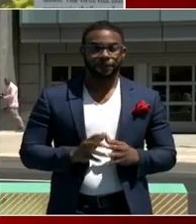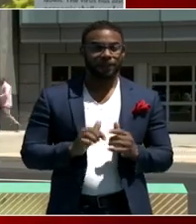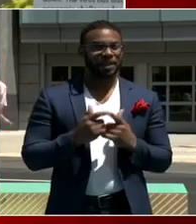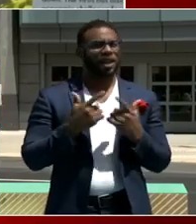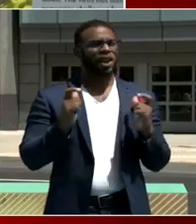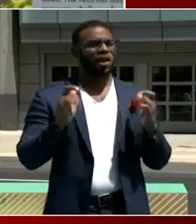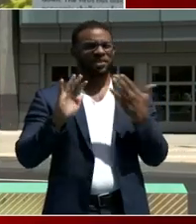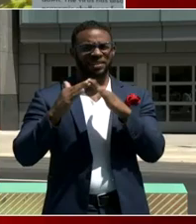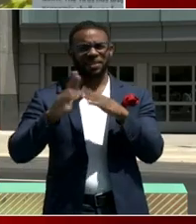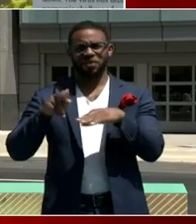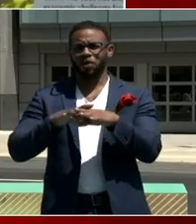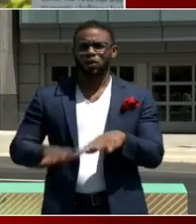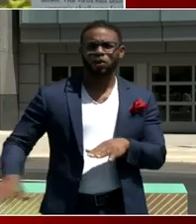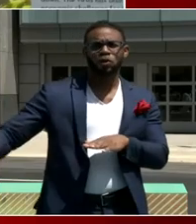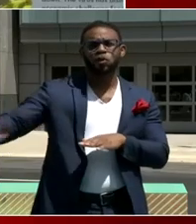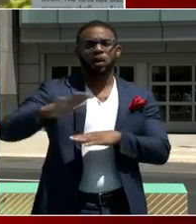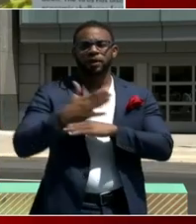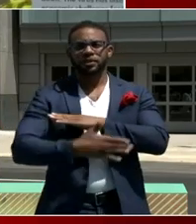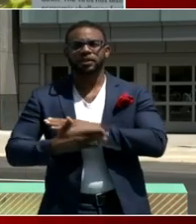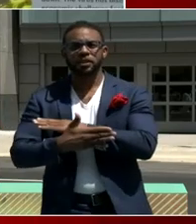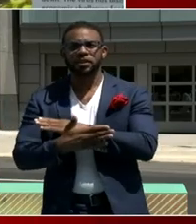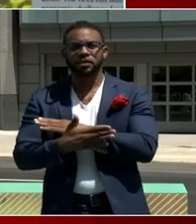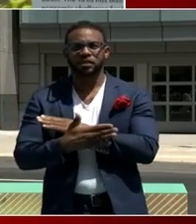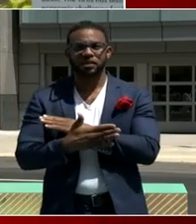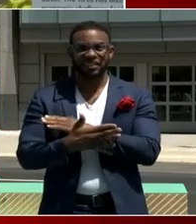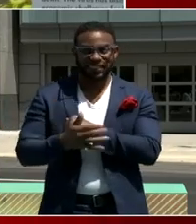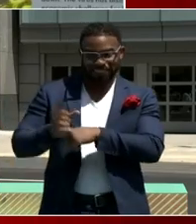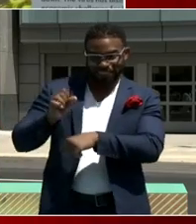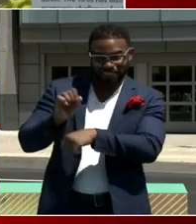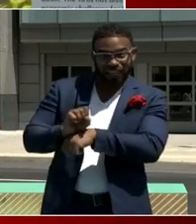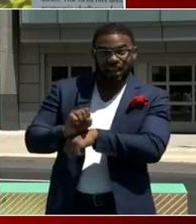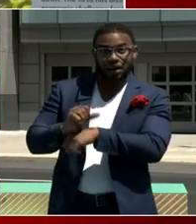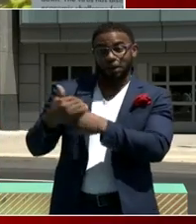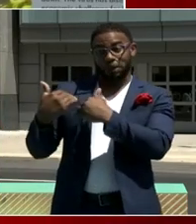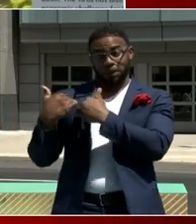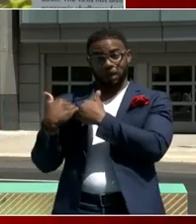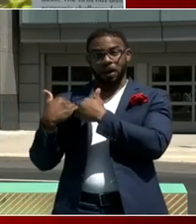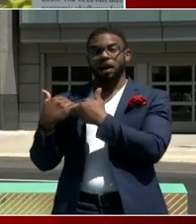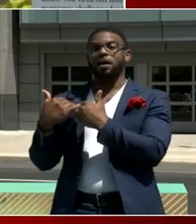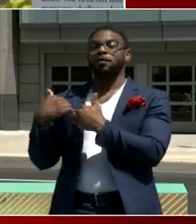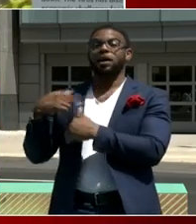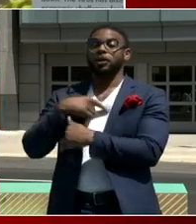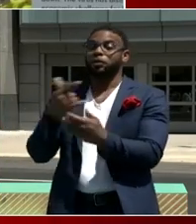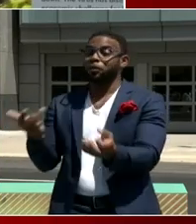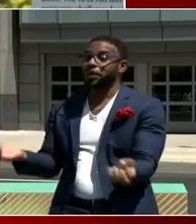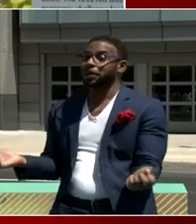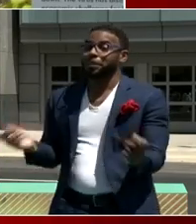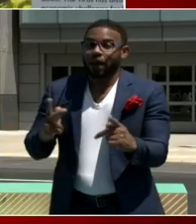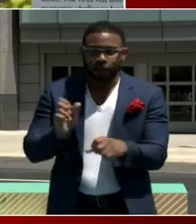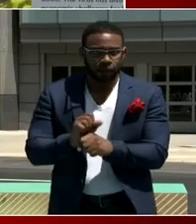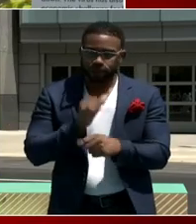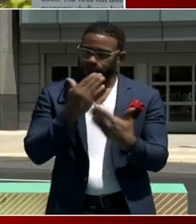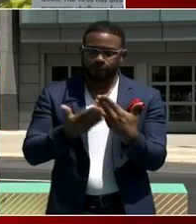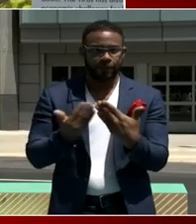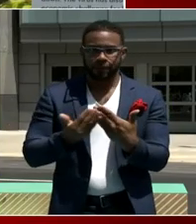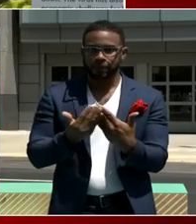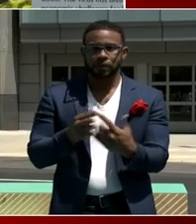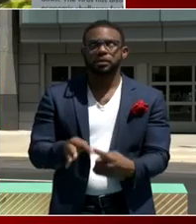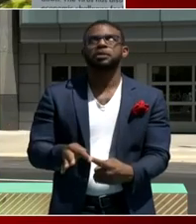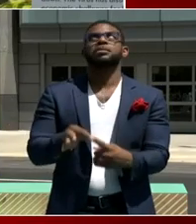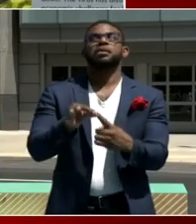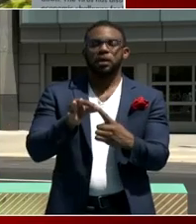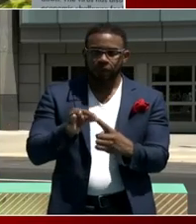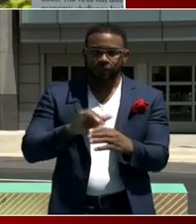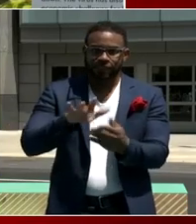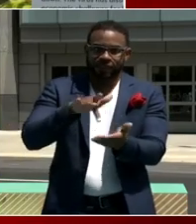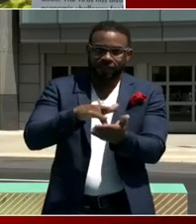large cities throughout the country, the job of bringing back jobs will not be easy, especially